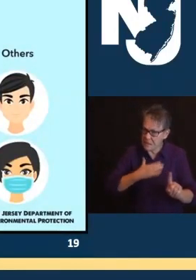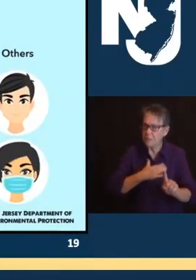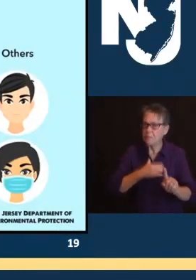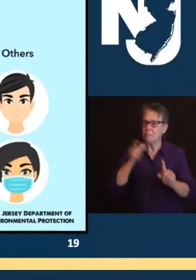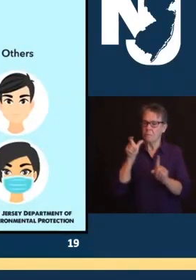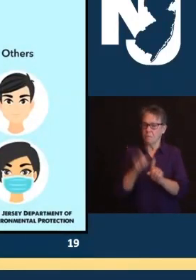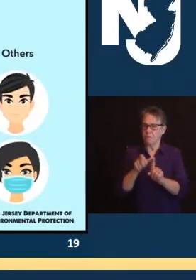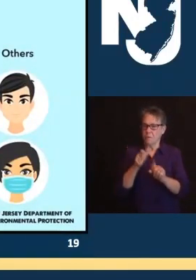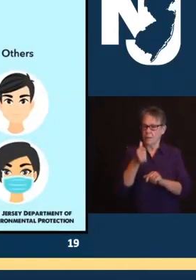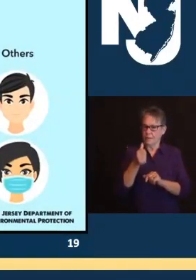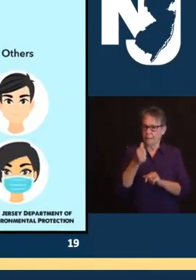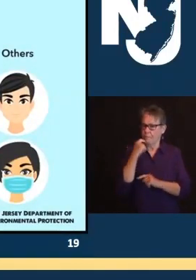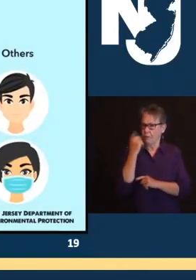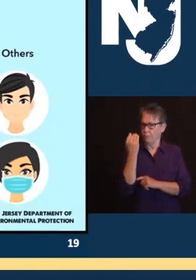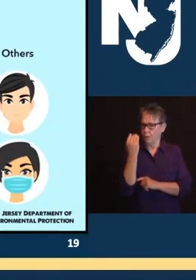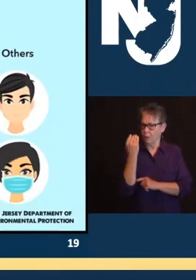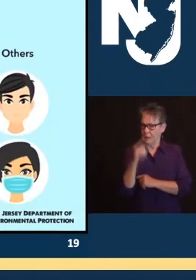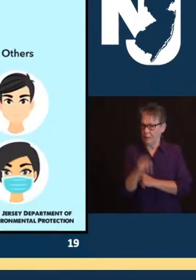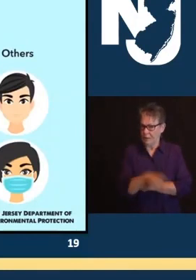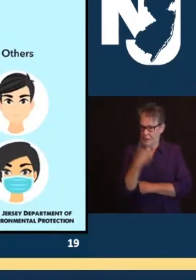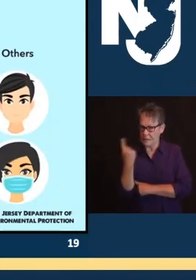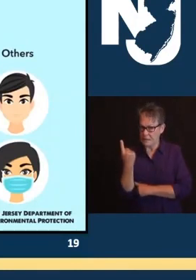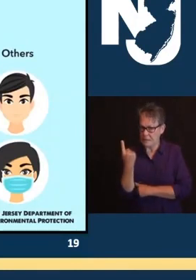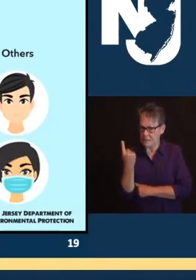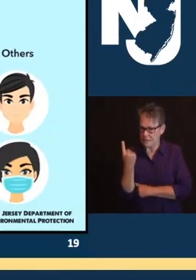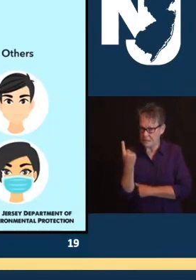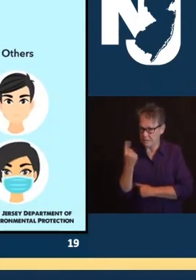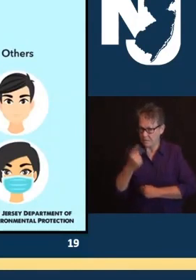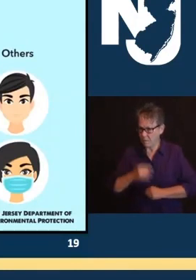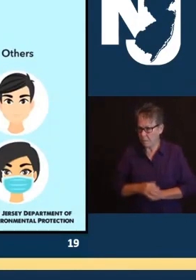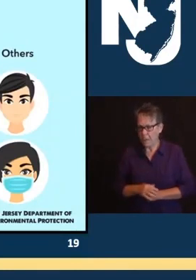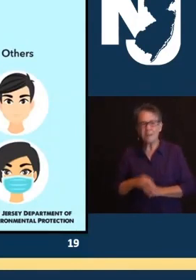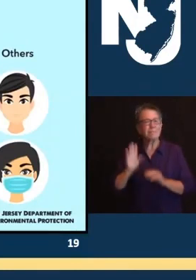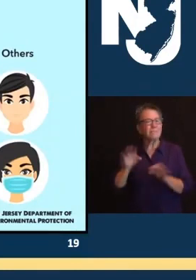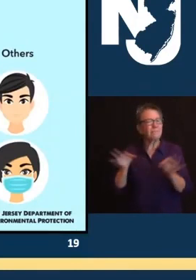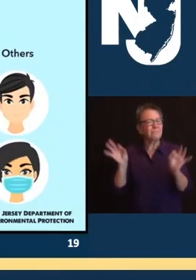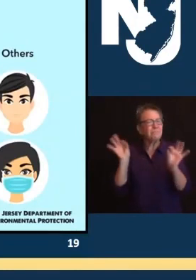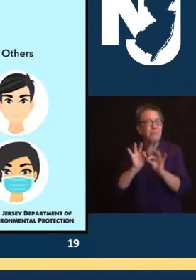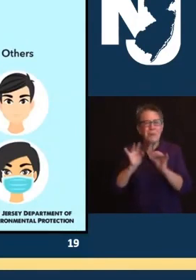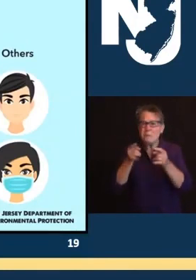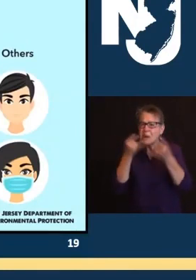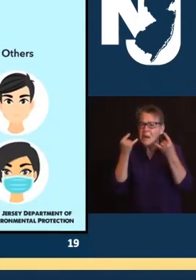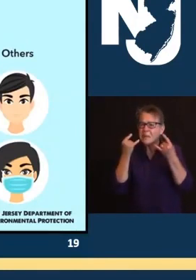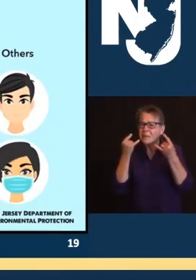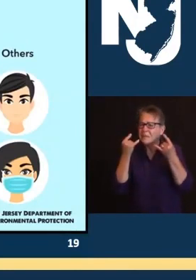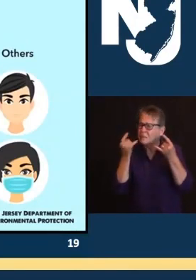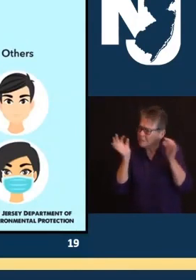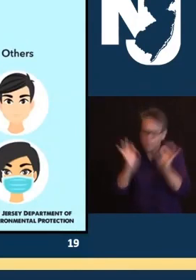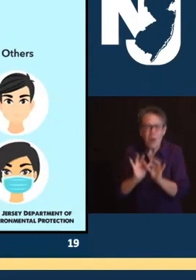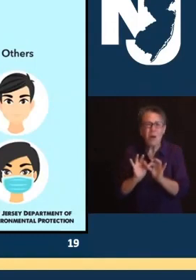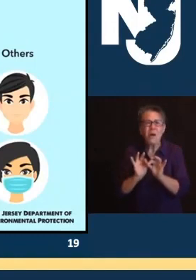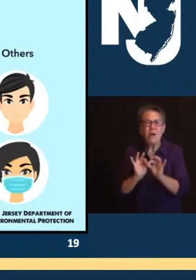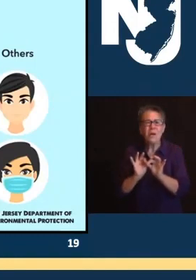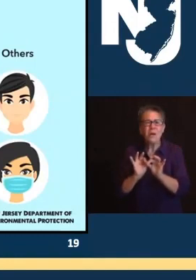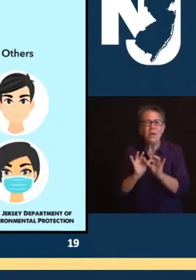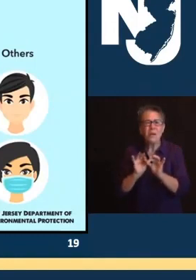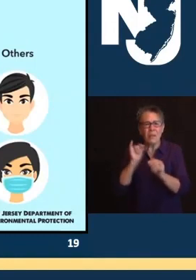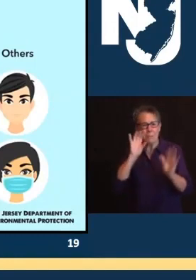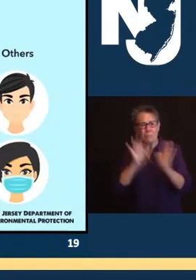covering is what protects you from unknowingly spreading coronavirus for others. As I was out along our shore this past weekend, I